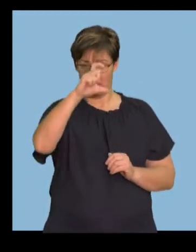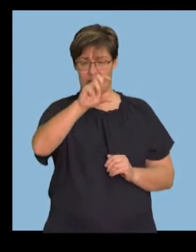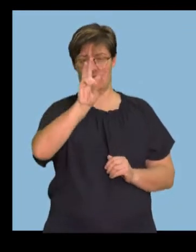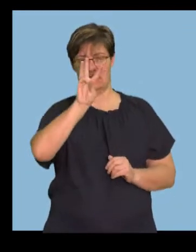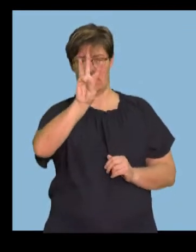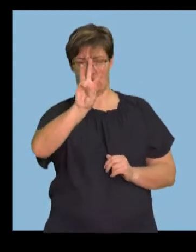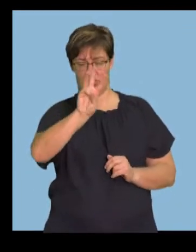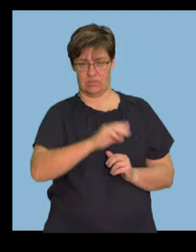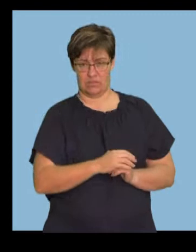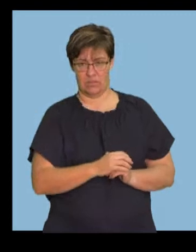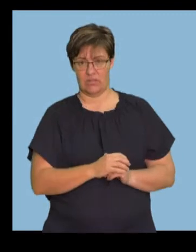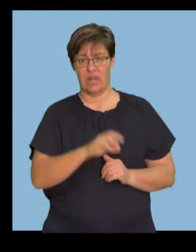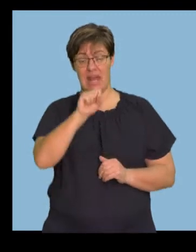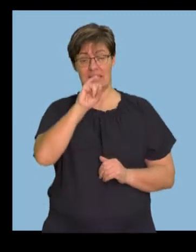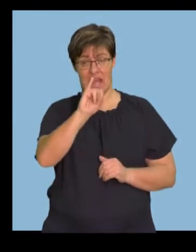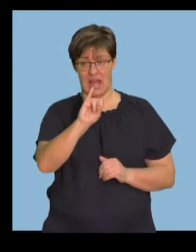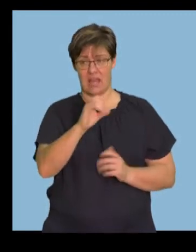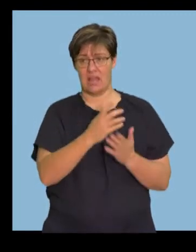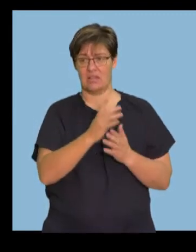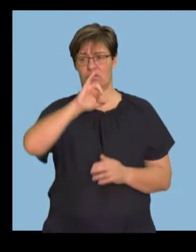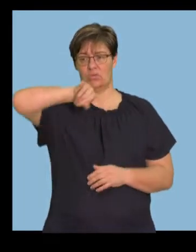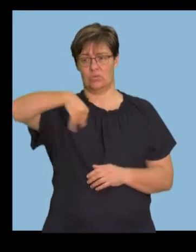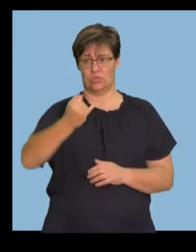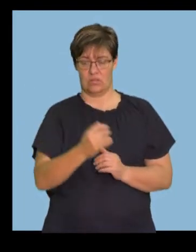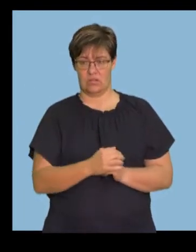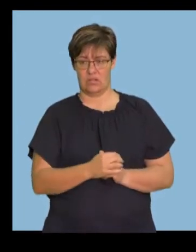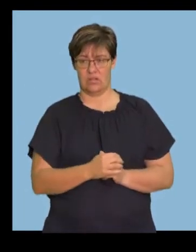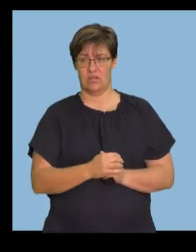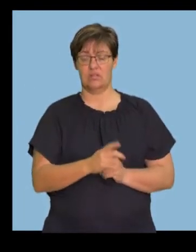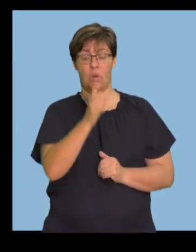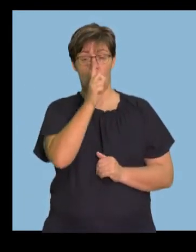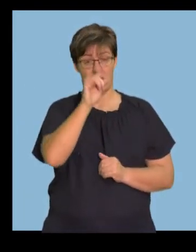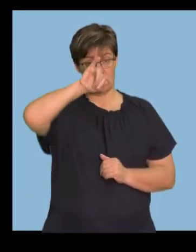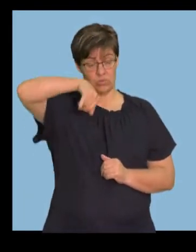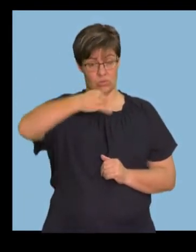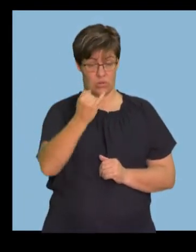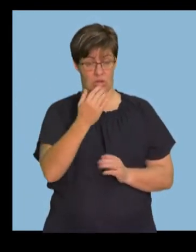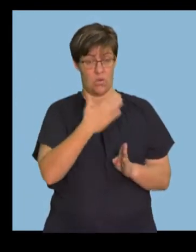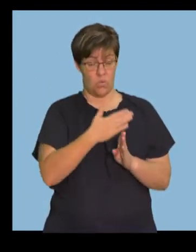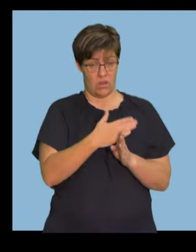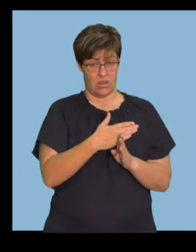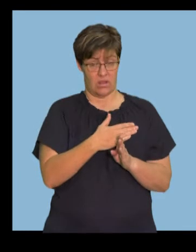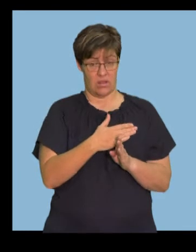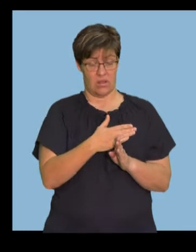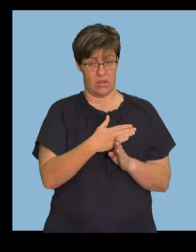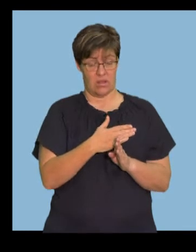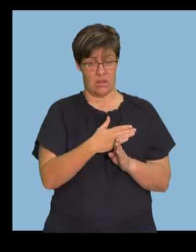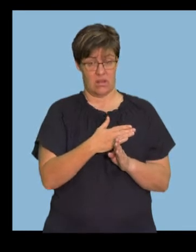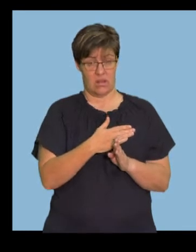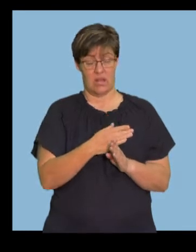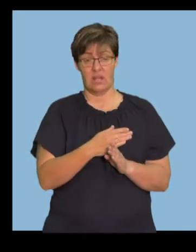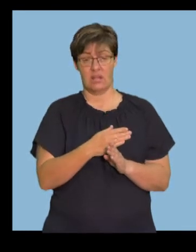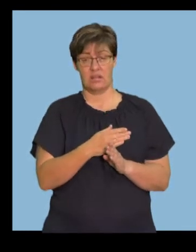letter, okay? The SI unit is the joule, okay? And we've said 1 joule of work is done